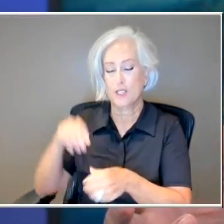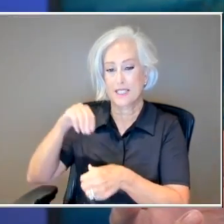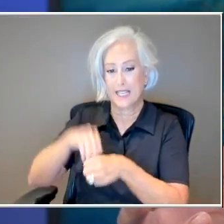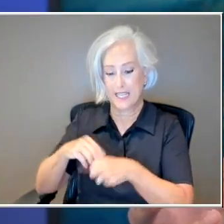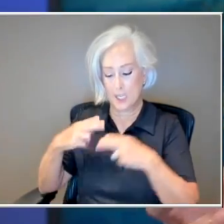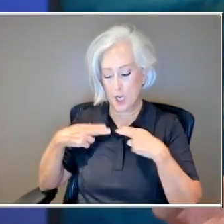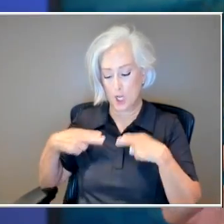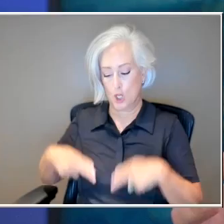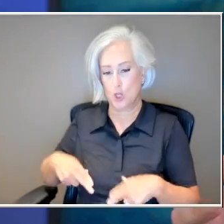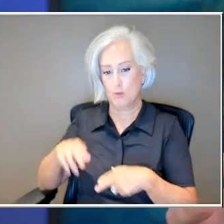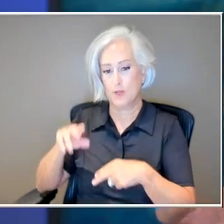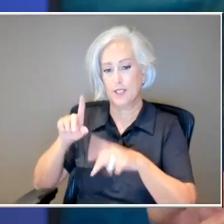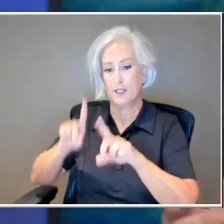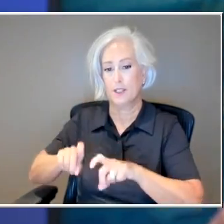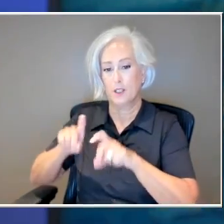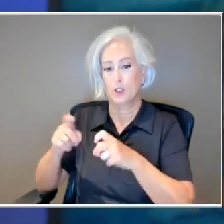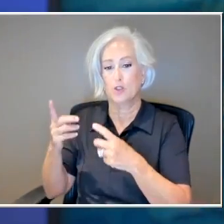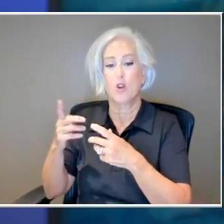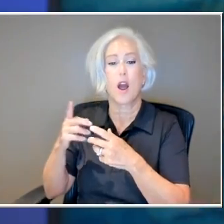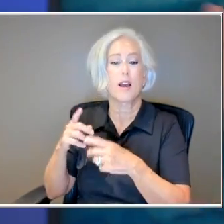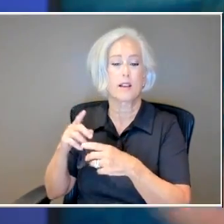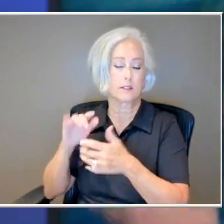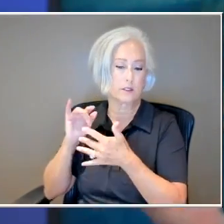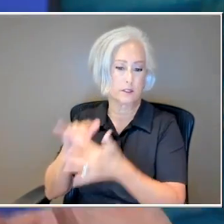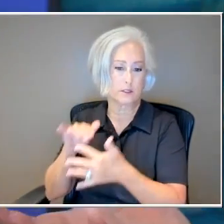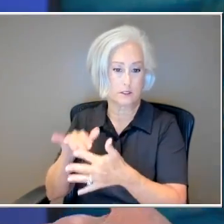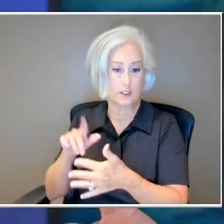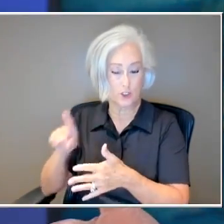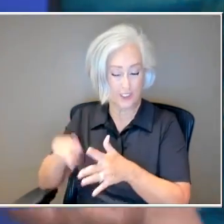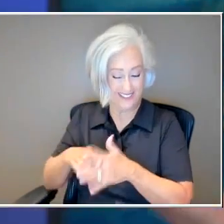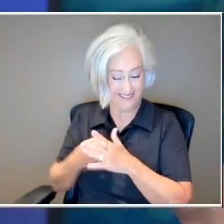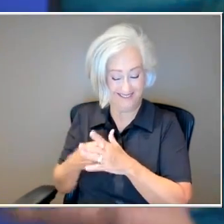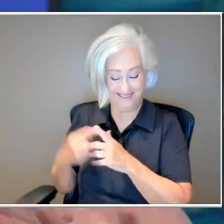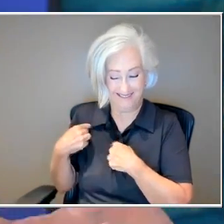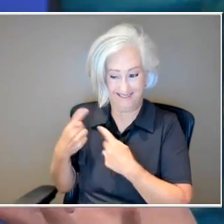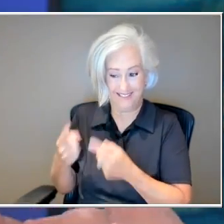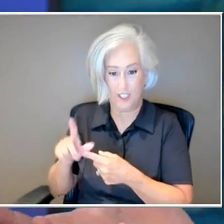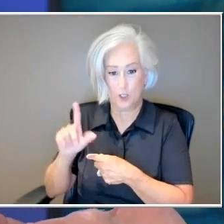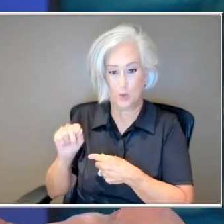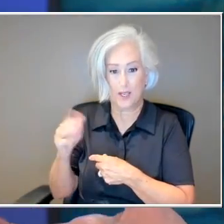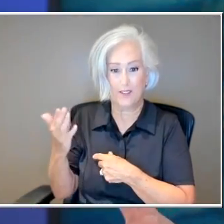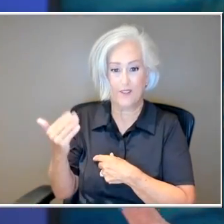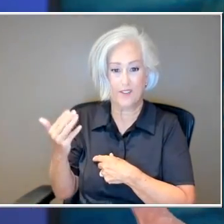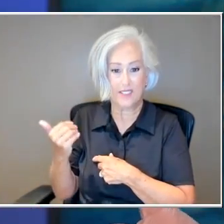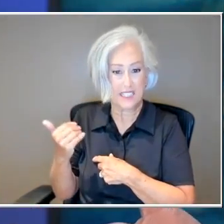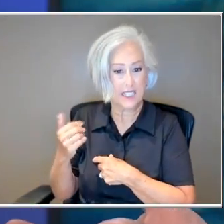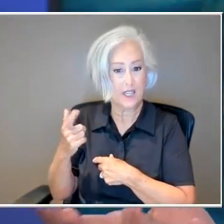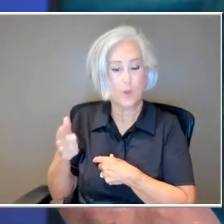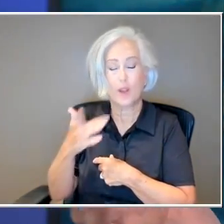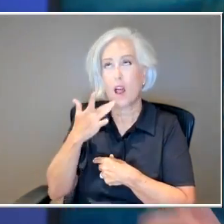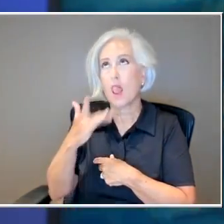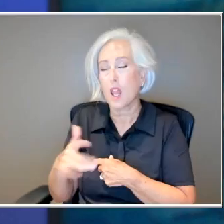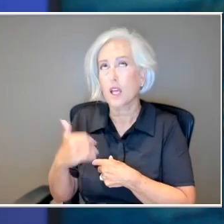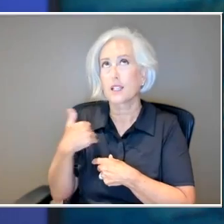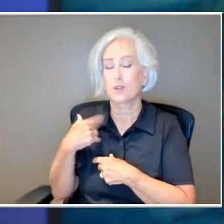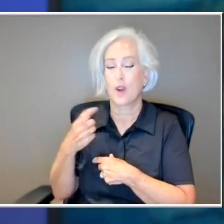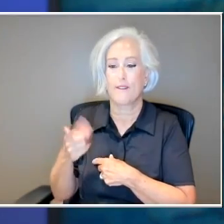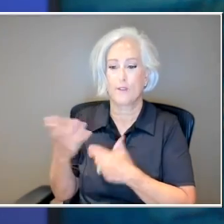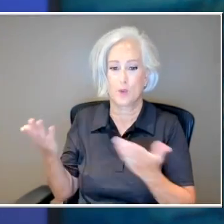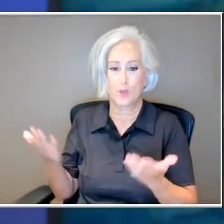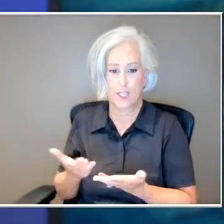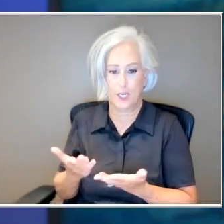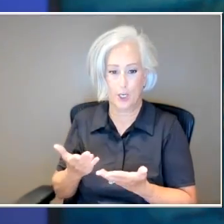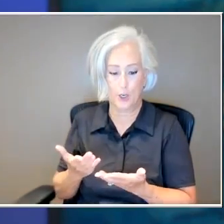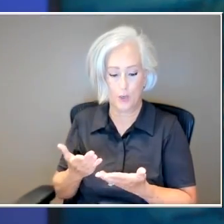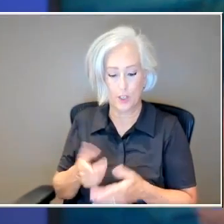she joined KU in 2015, and that is really unusual. We're so lucky to have her here, and so we get access to